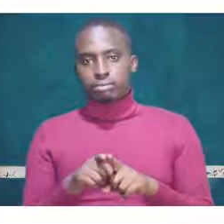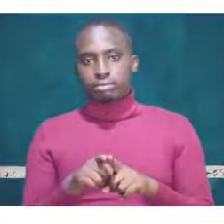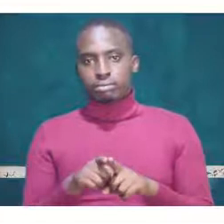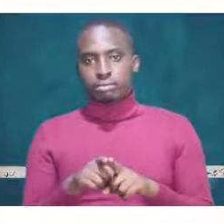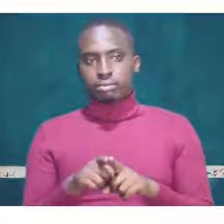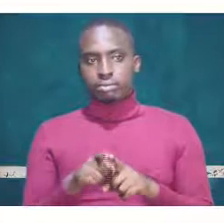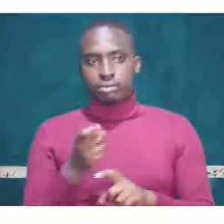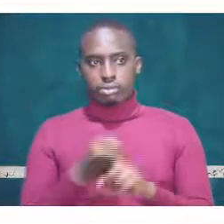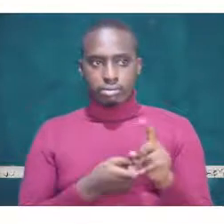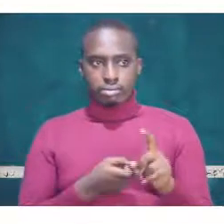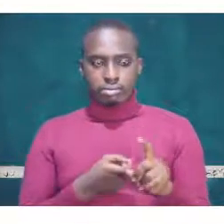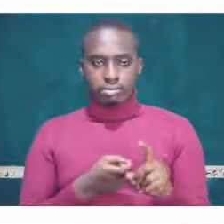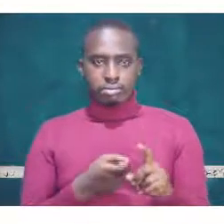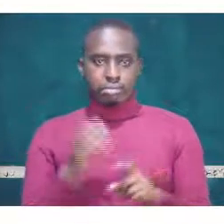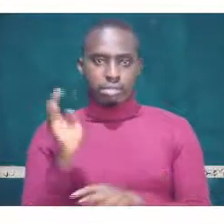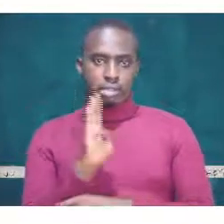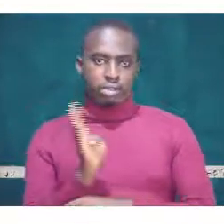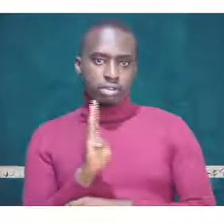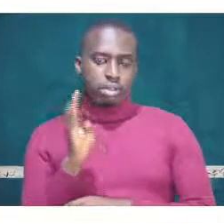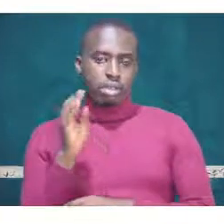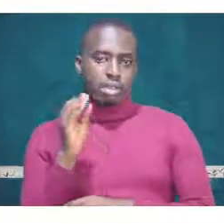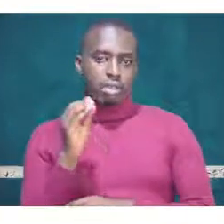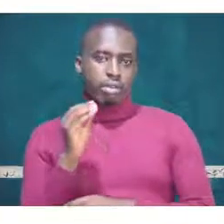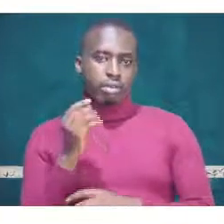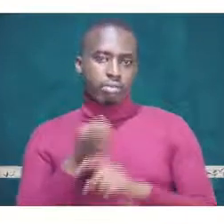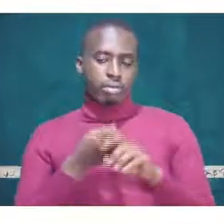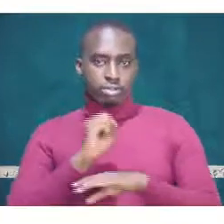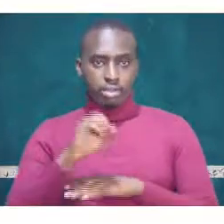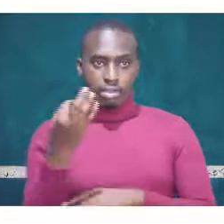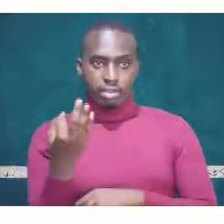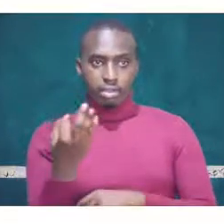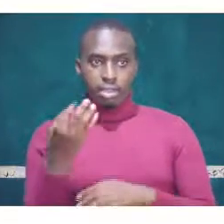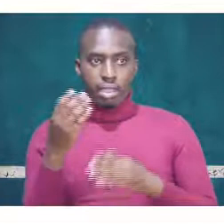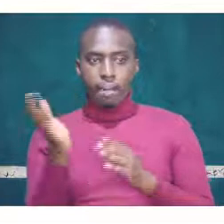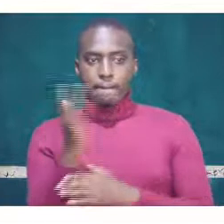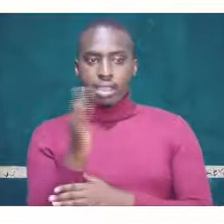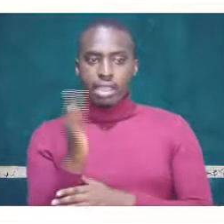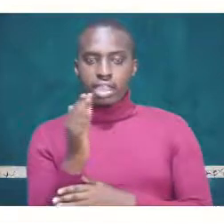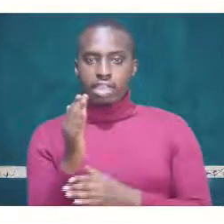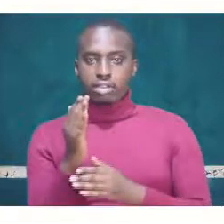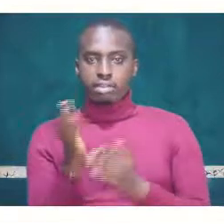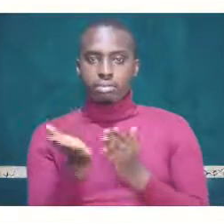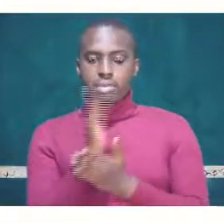from biology book of senior 3 on page